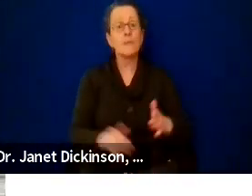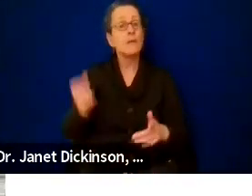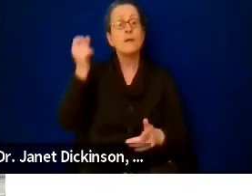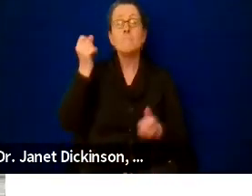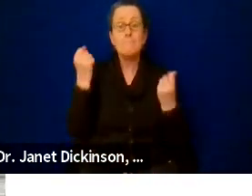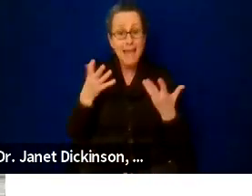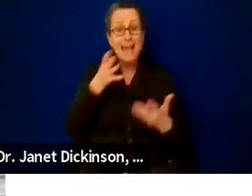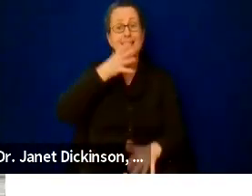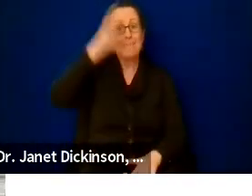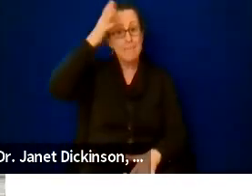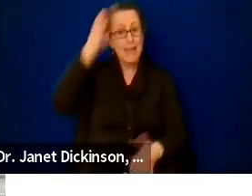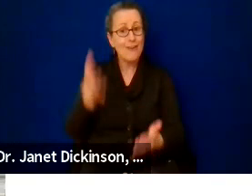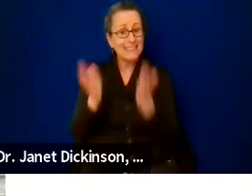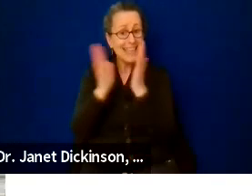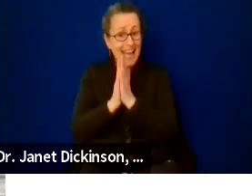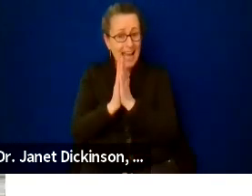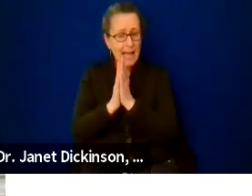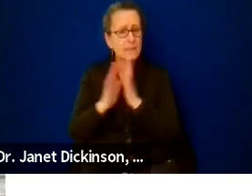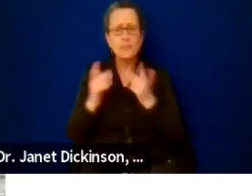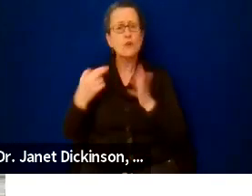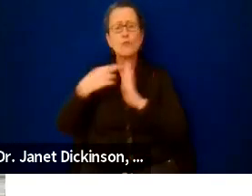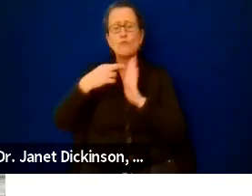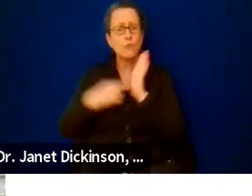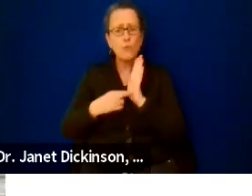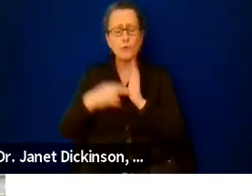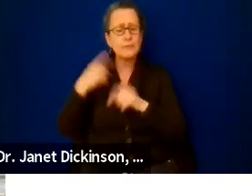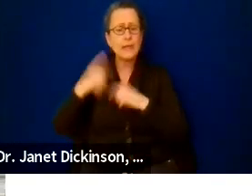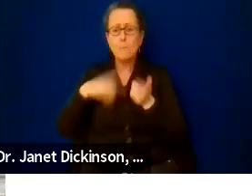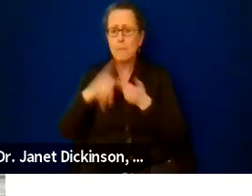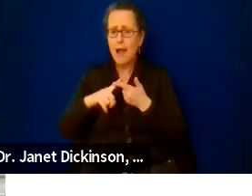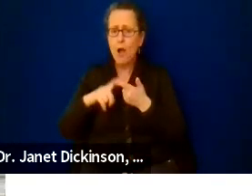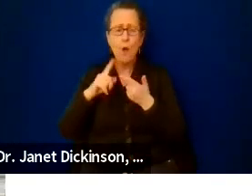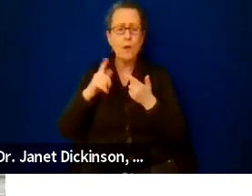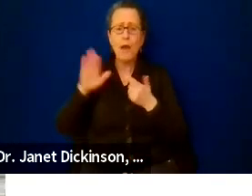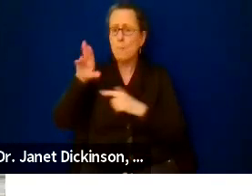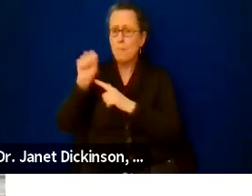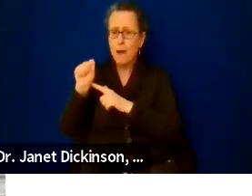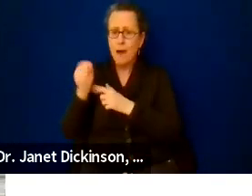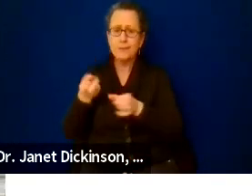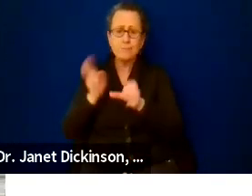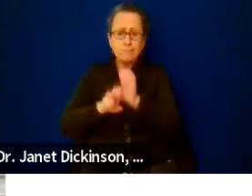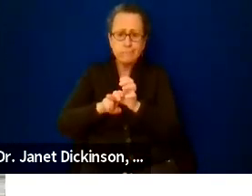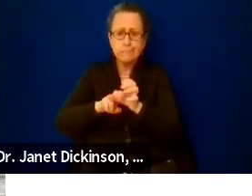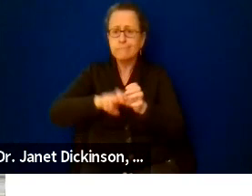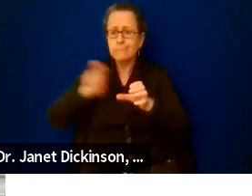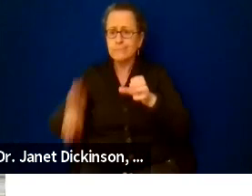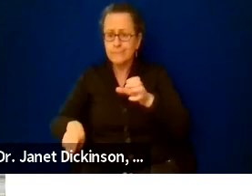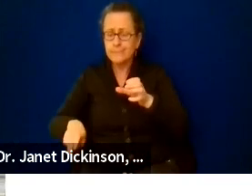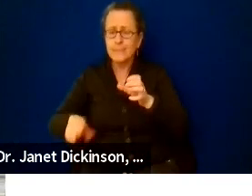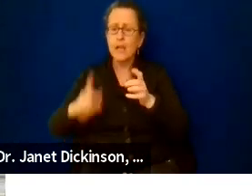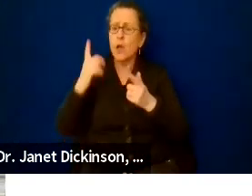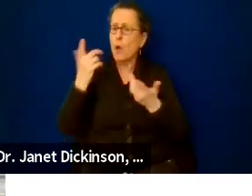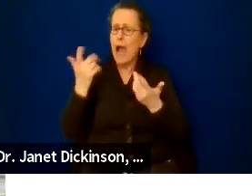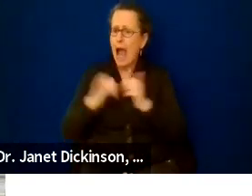is the drop-off and pickup guidelines. And many had said they were already complicated pre-COVID. So now what is it going to look like?